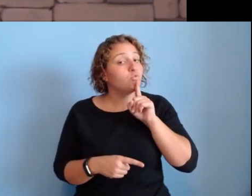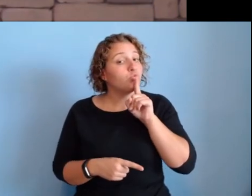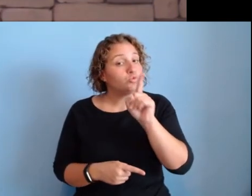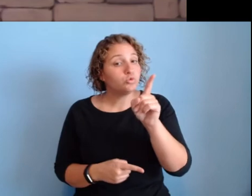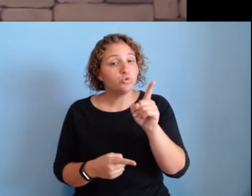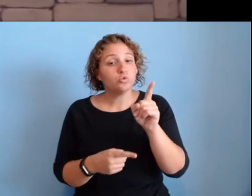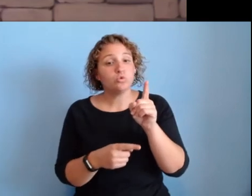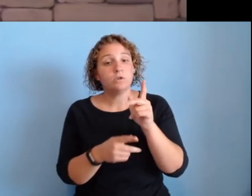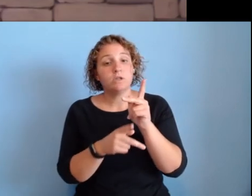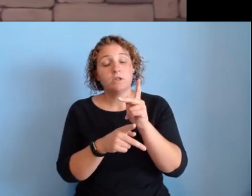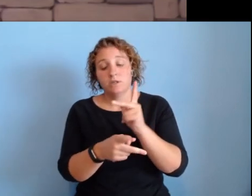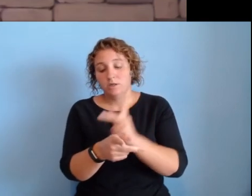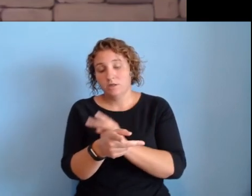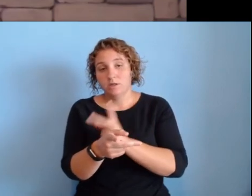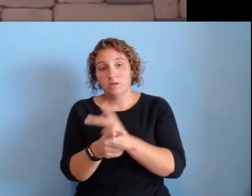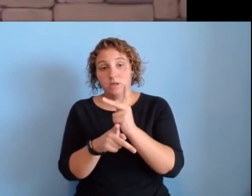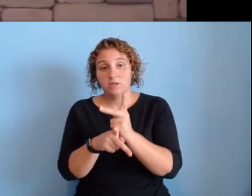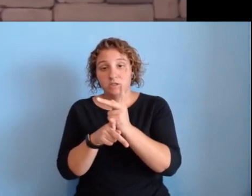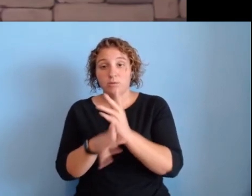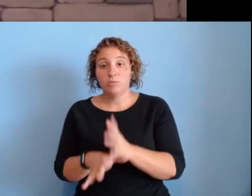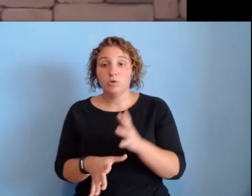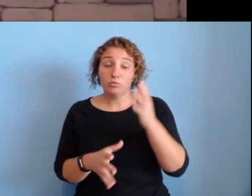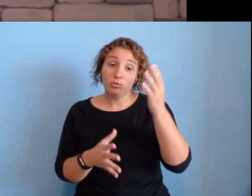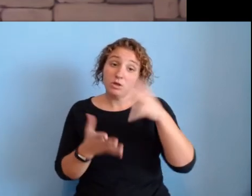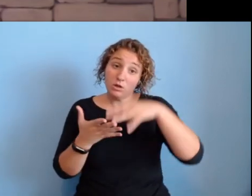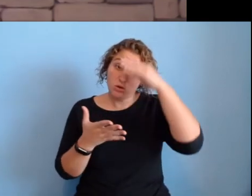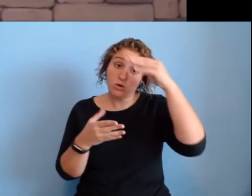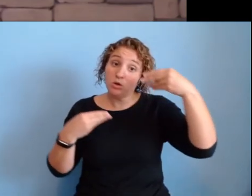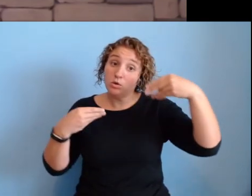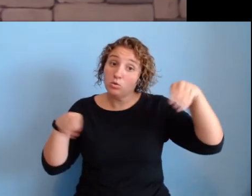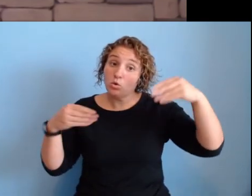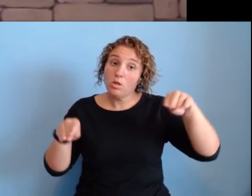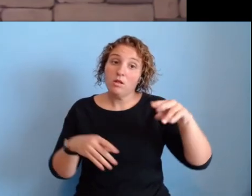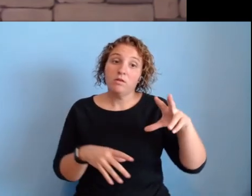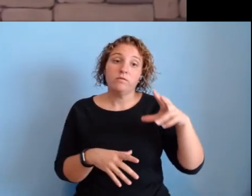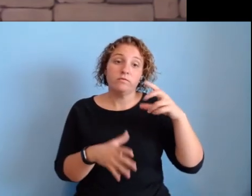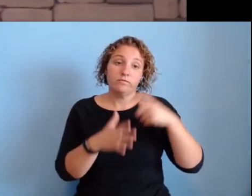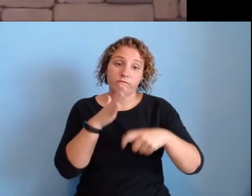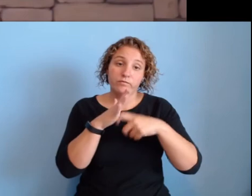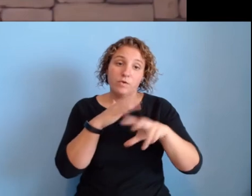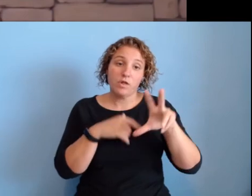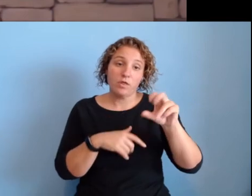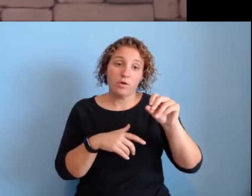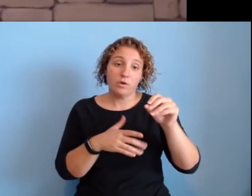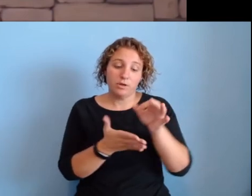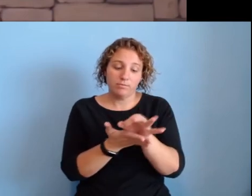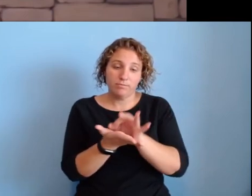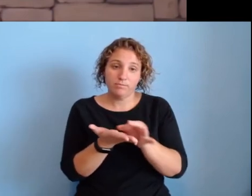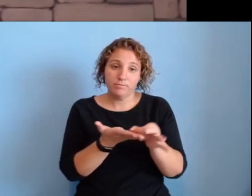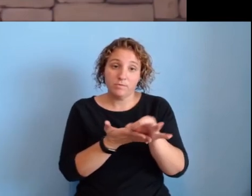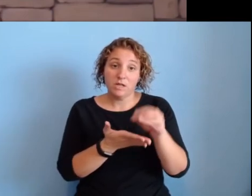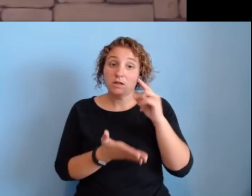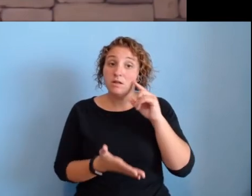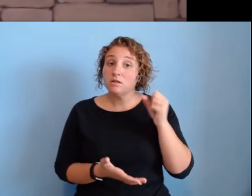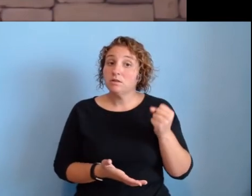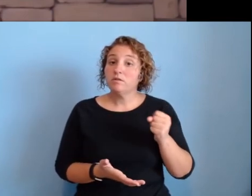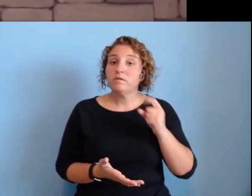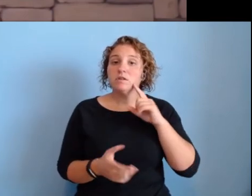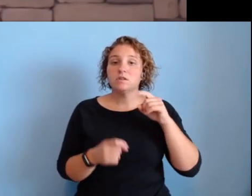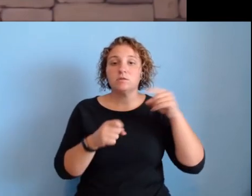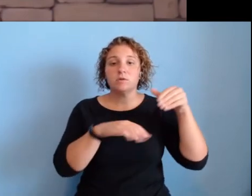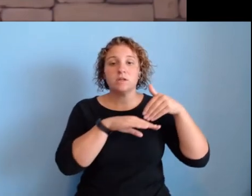learn the true shepherd is sold for 30 pieces of silver. We're told that they will take the funds from that, cast it to the